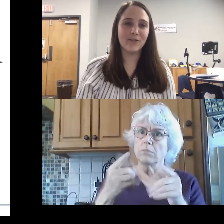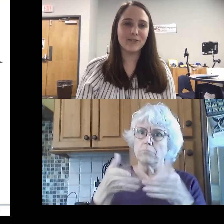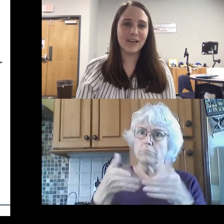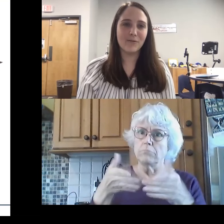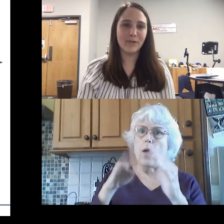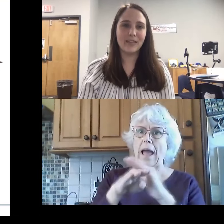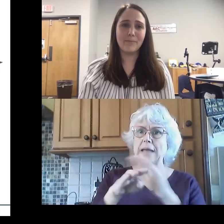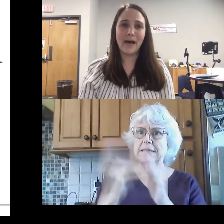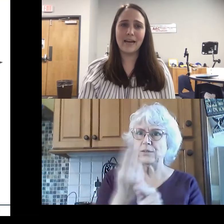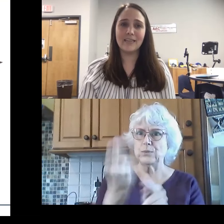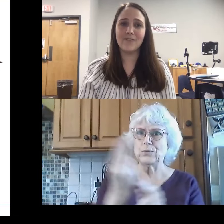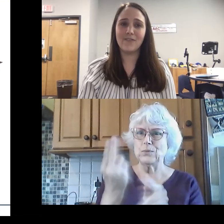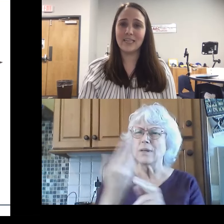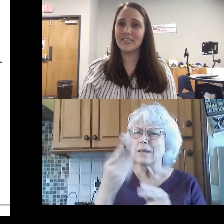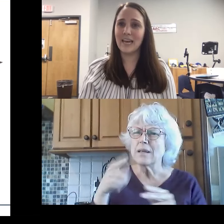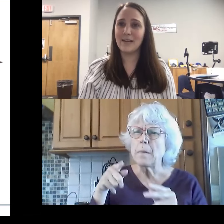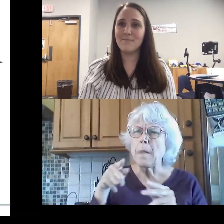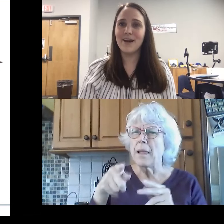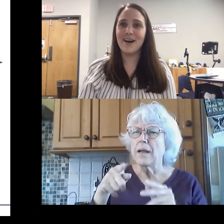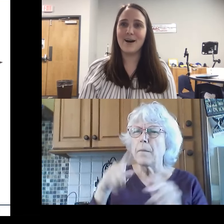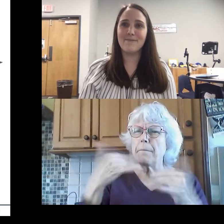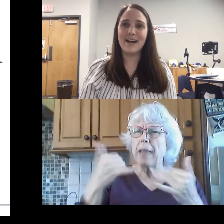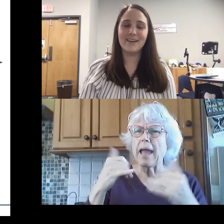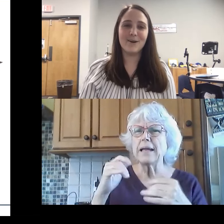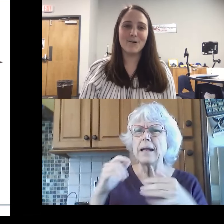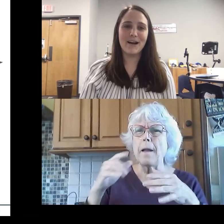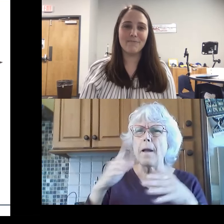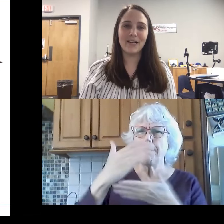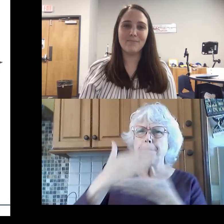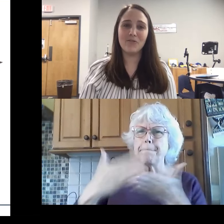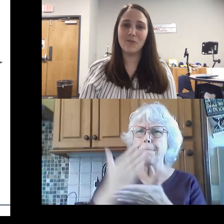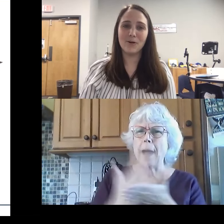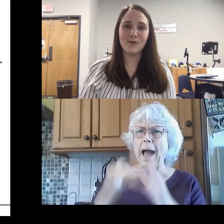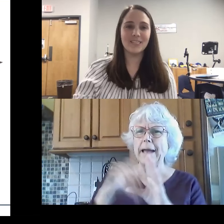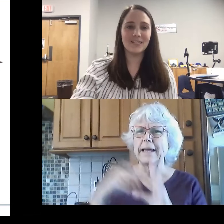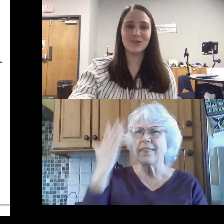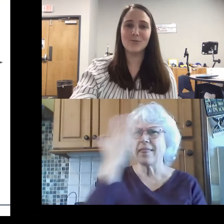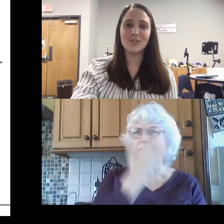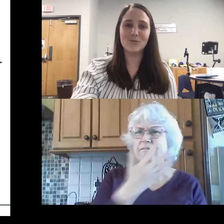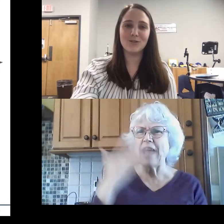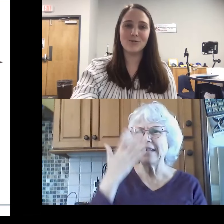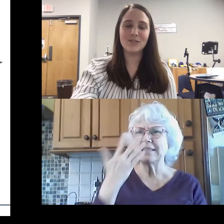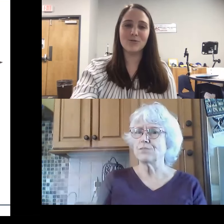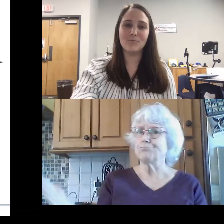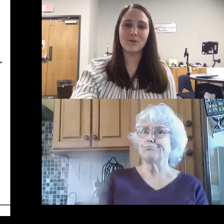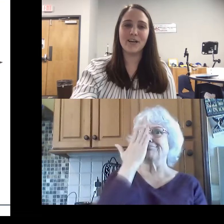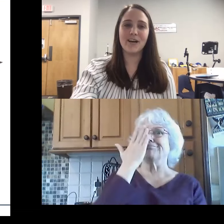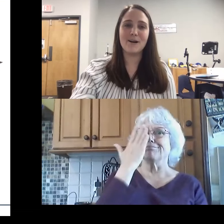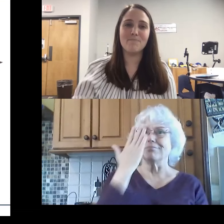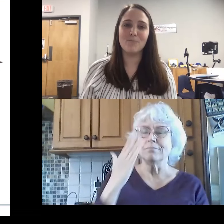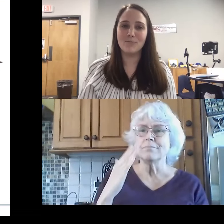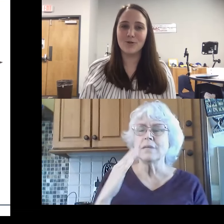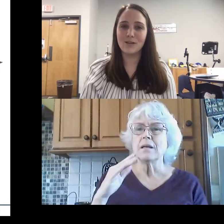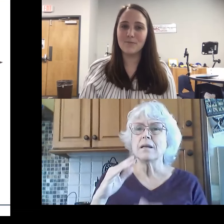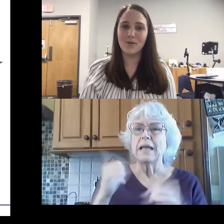of y'all out there has ever played the pie in the face game. I know I've played it before. Essentially what you would do is you would put